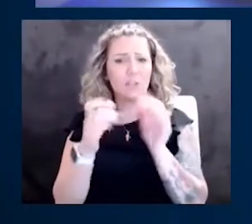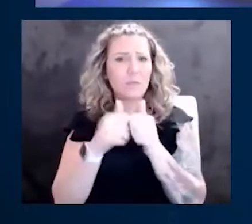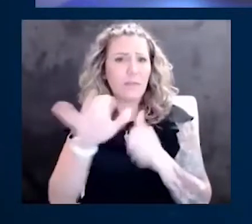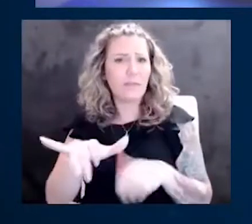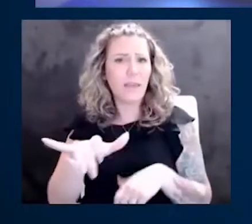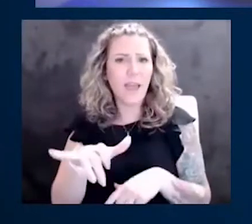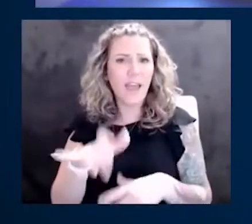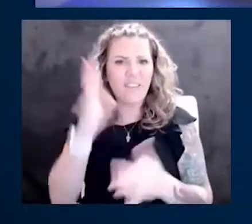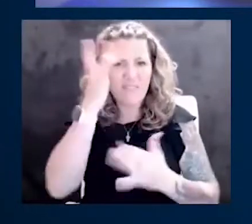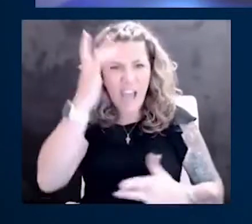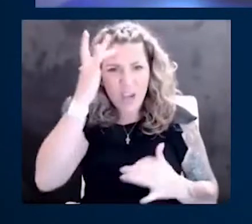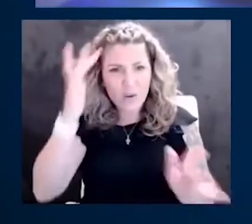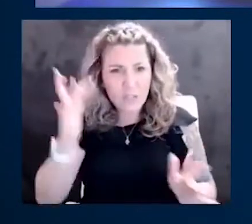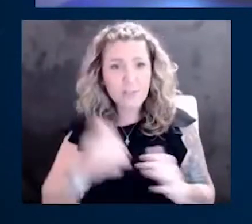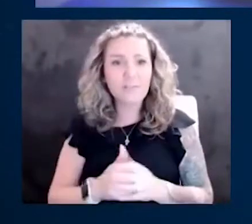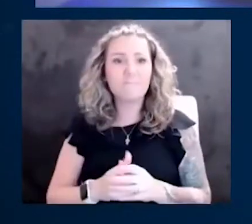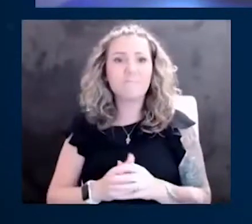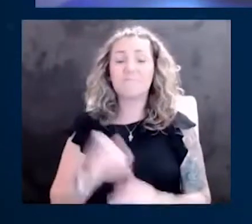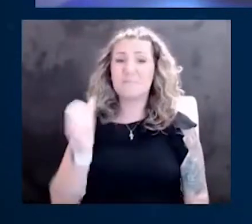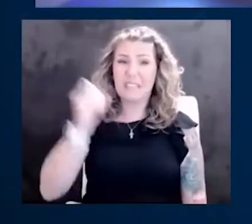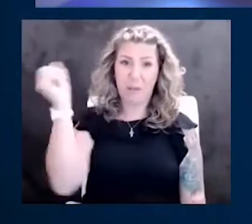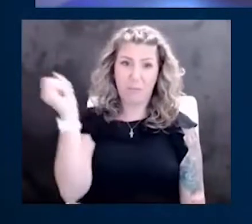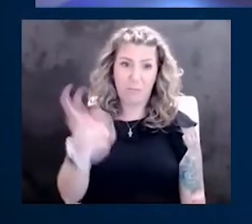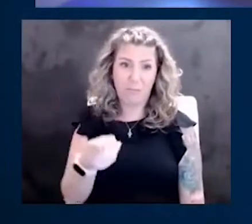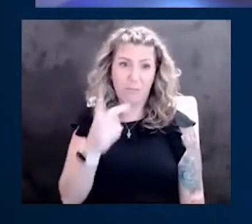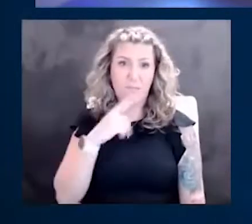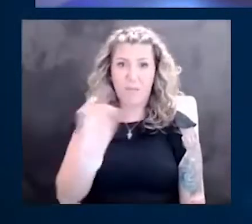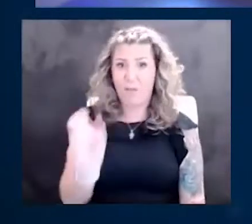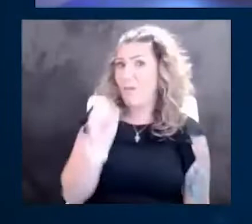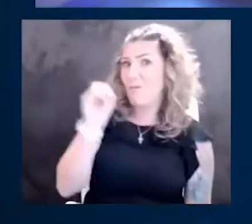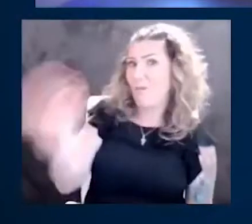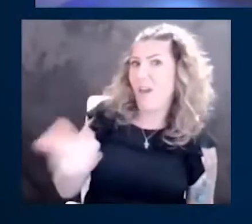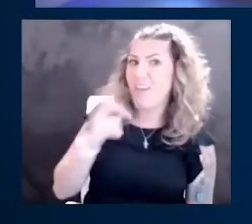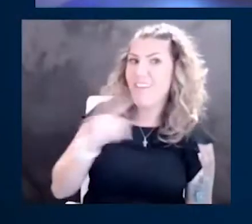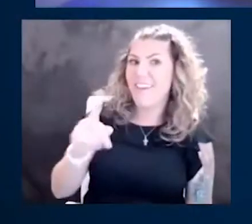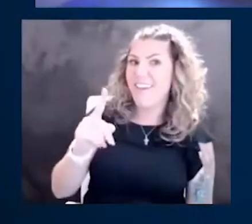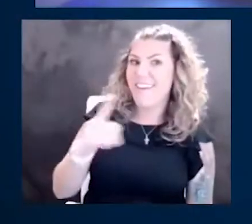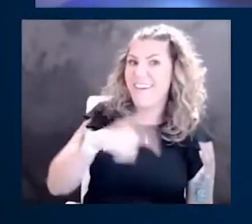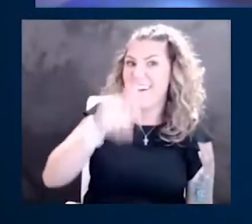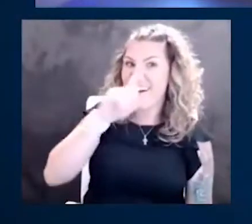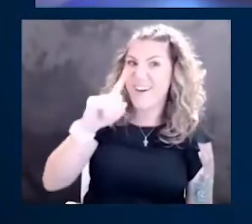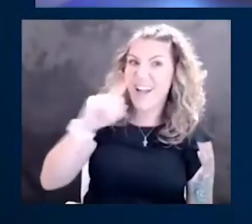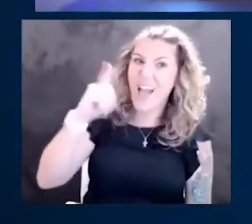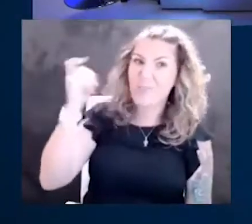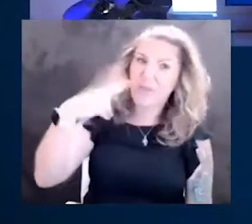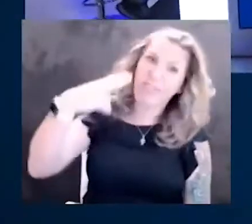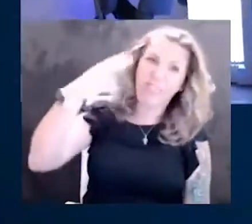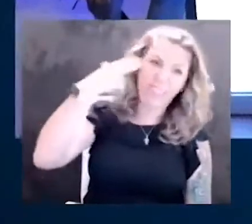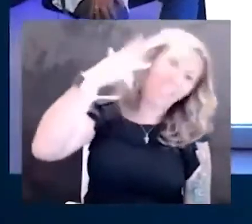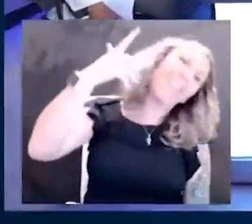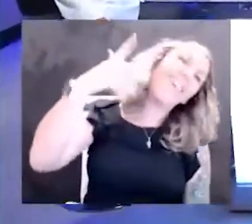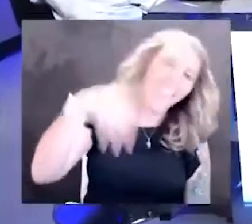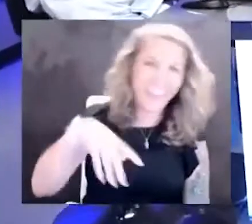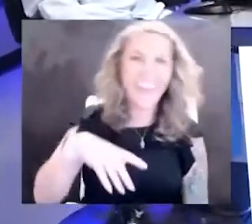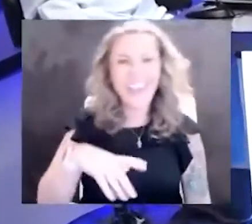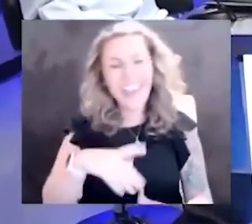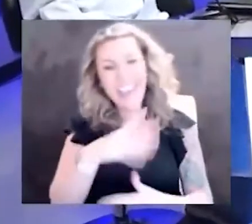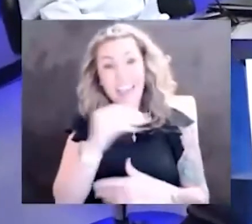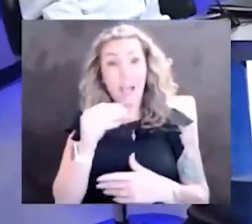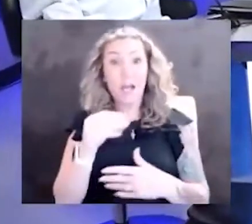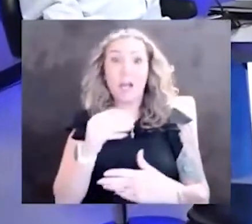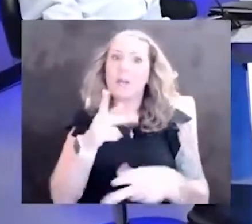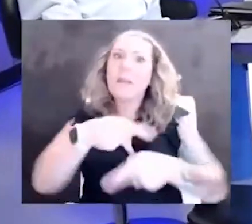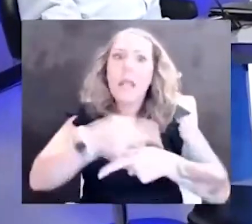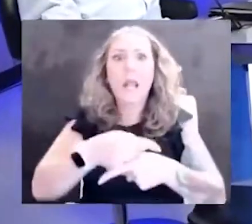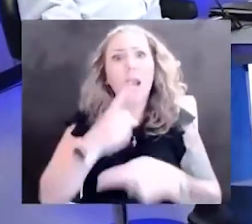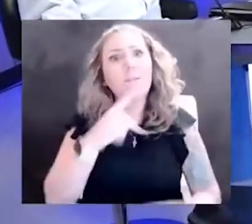think it's better if we just throw this. Can I just pitch that over to Hawk? I wouldn't do that. Be careful, he'll have you Did you get the 3D question? print an enterprise